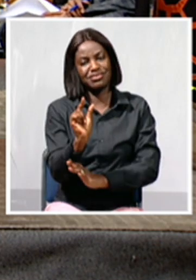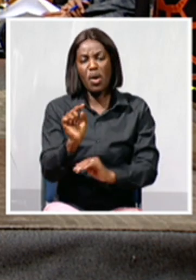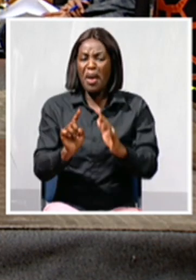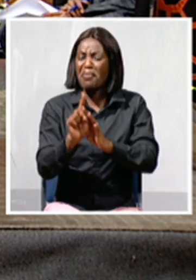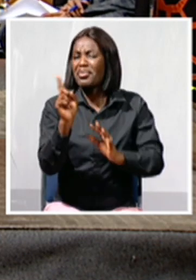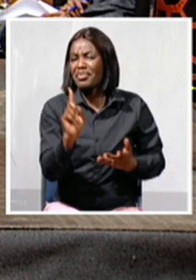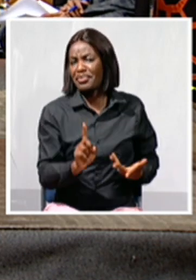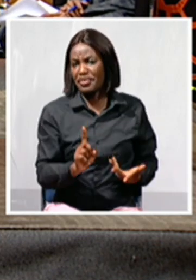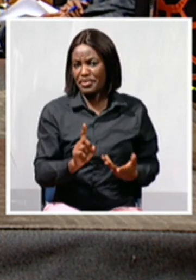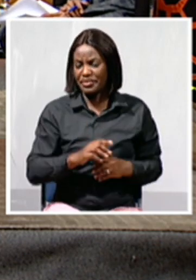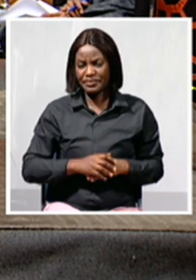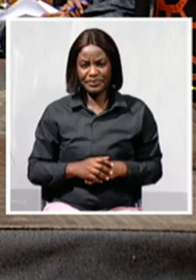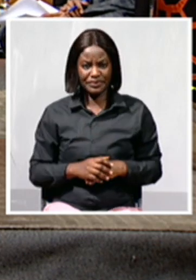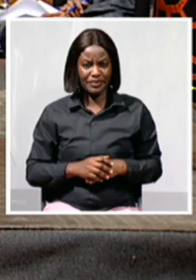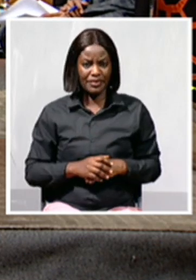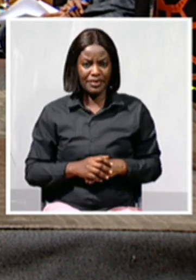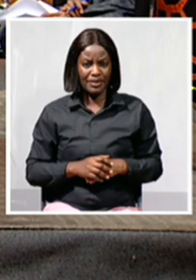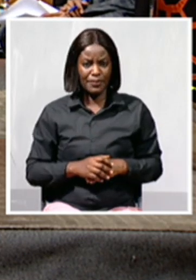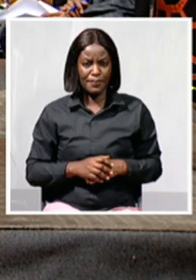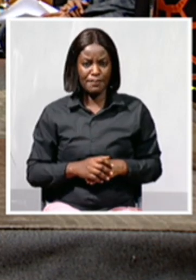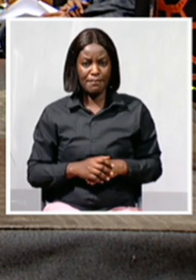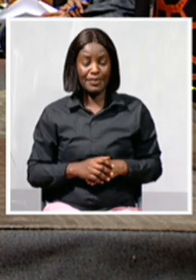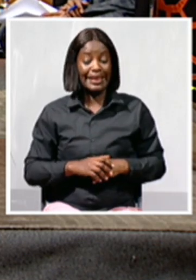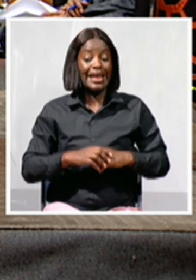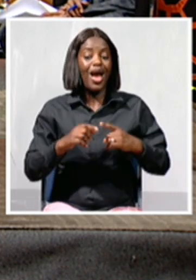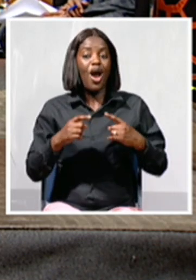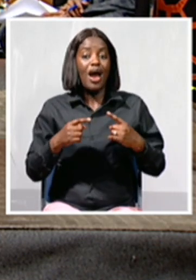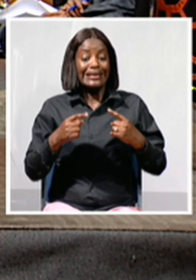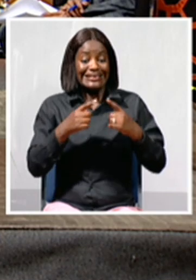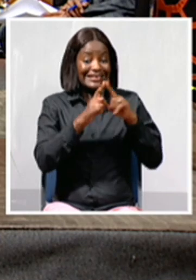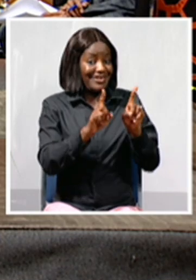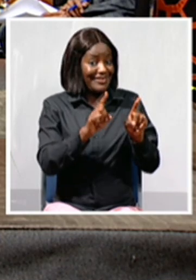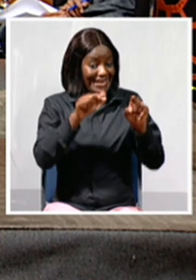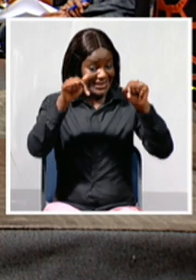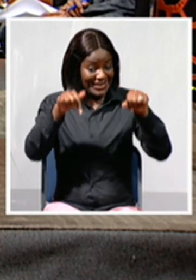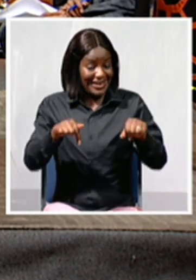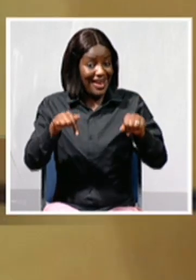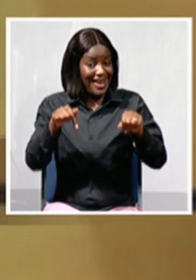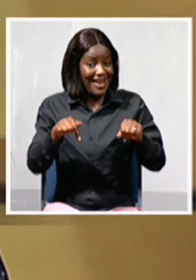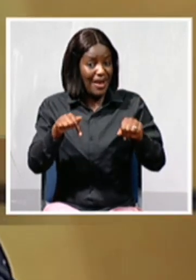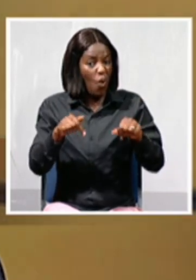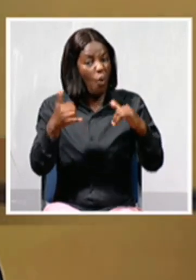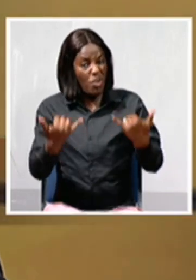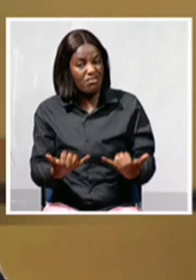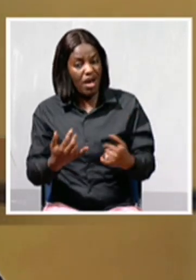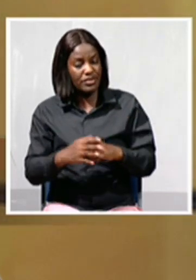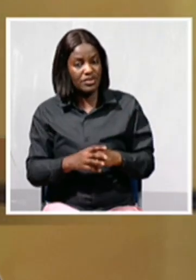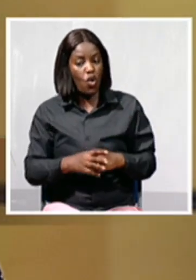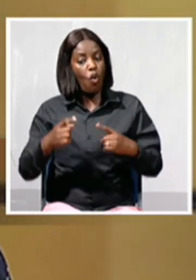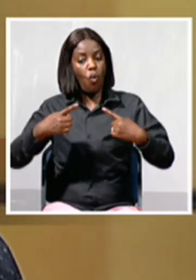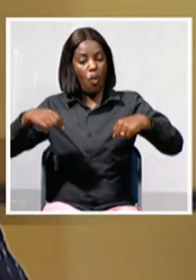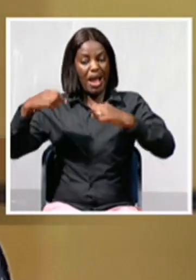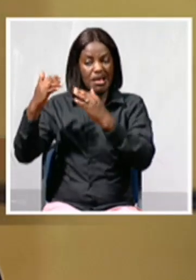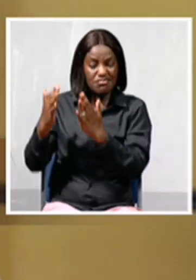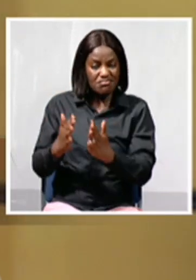are easy for us to consume. So not only have we gone out of our way to create infographics, but we have organized more events. We have organized what we call